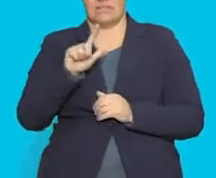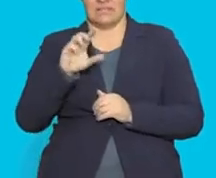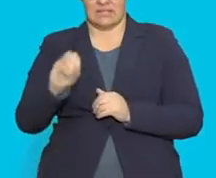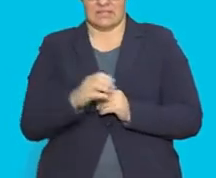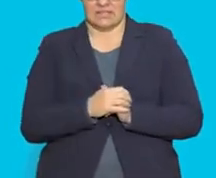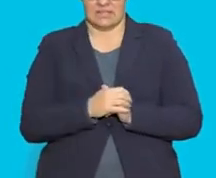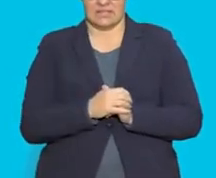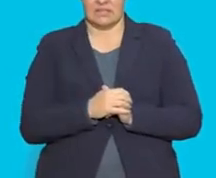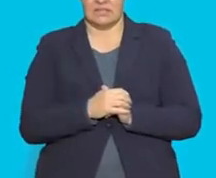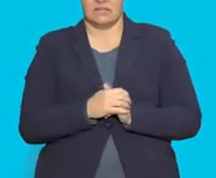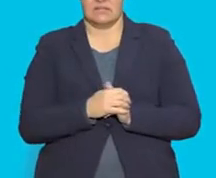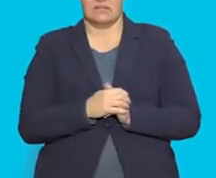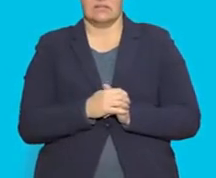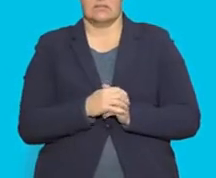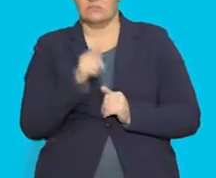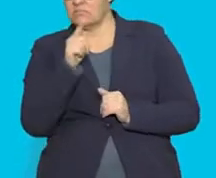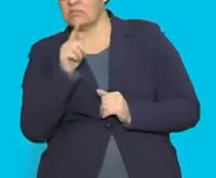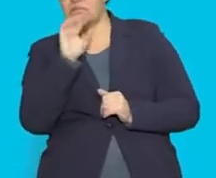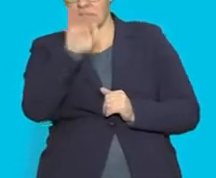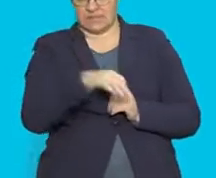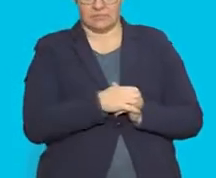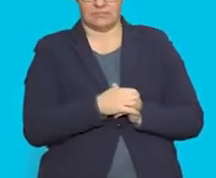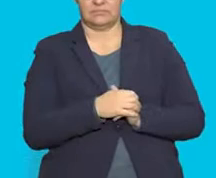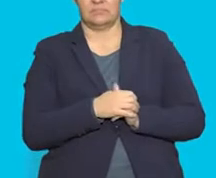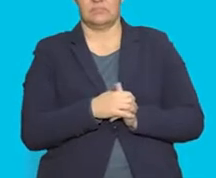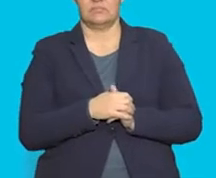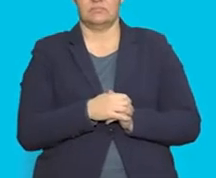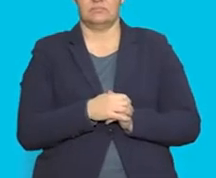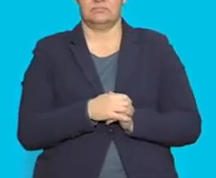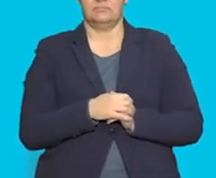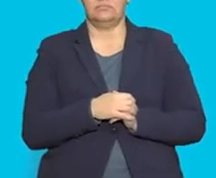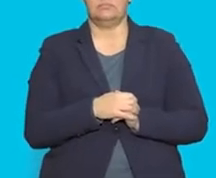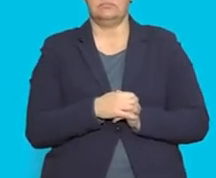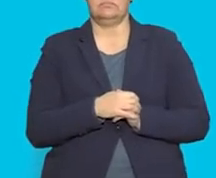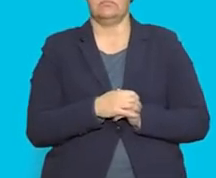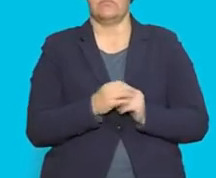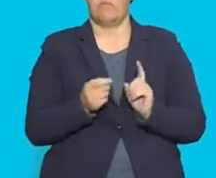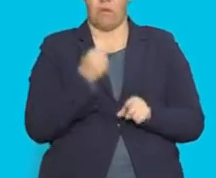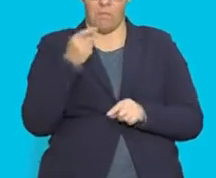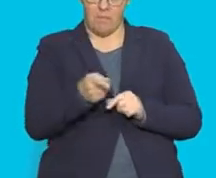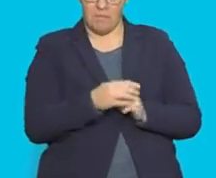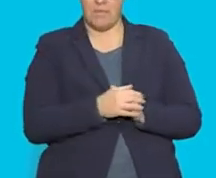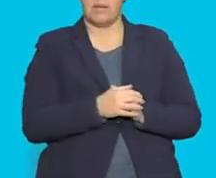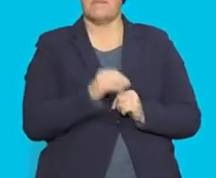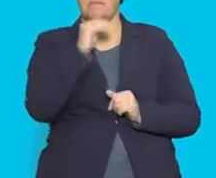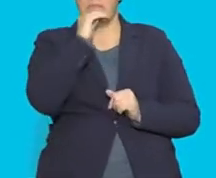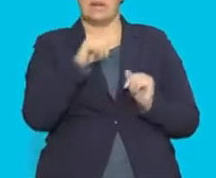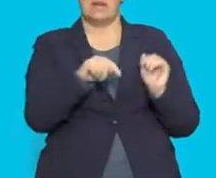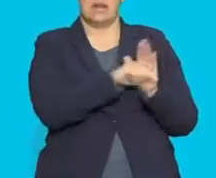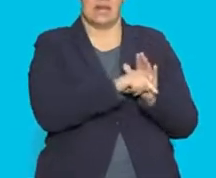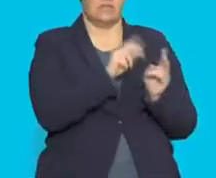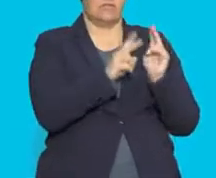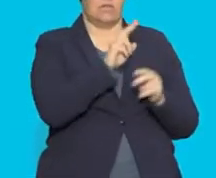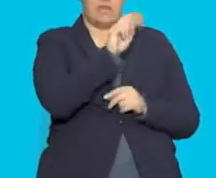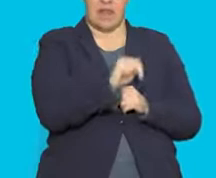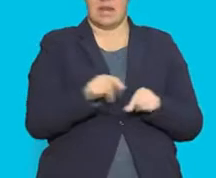39/70. But I will just verify for you now. Yes, 39/70. Then from here, this will be negative 12. N